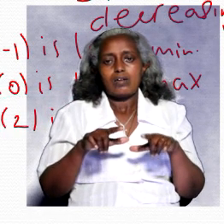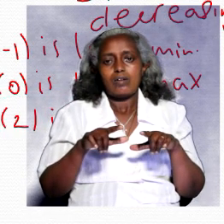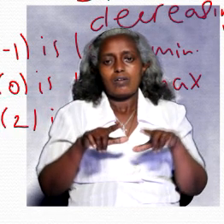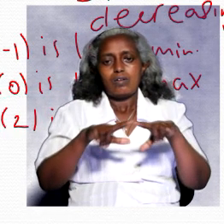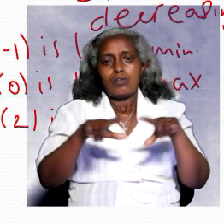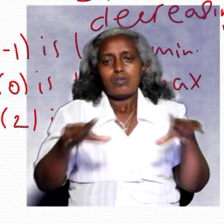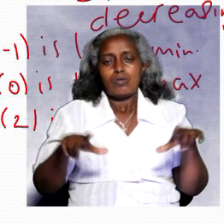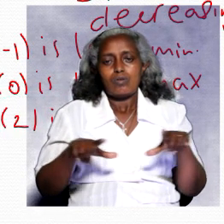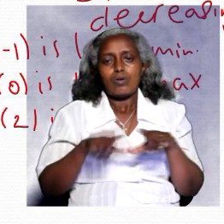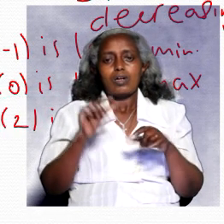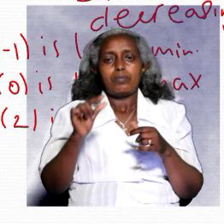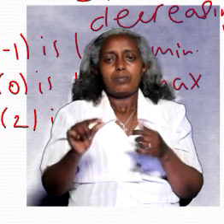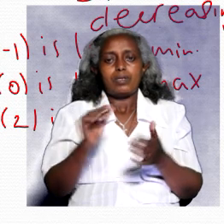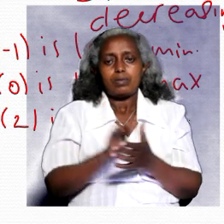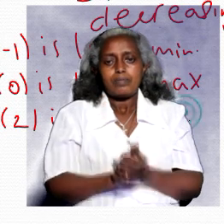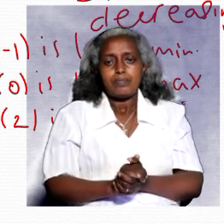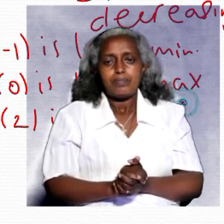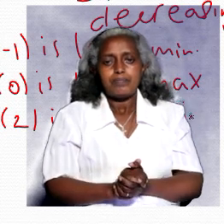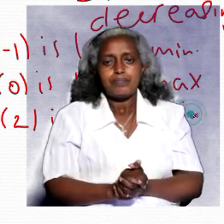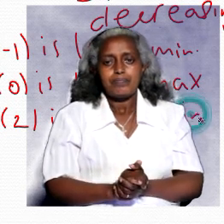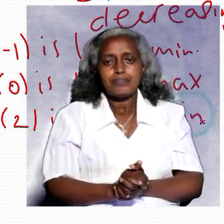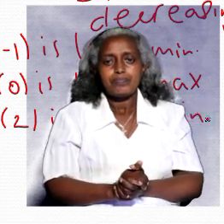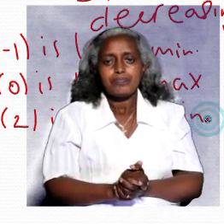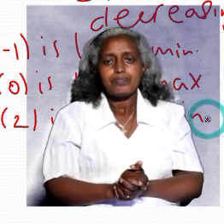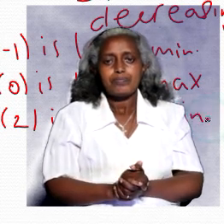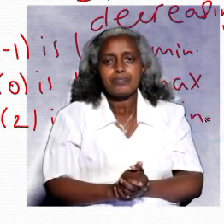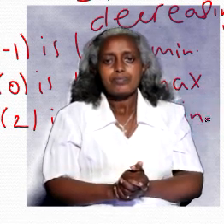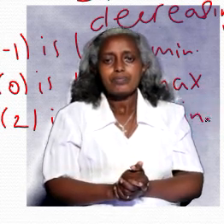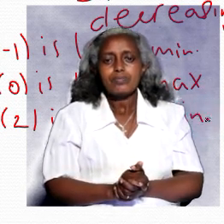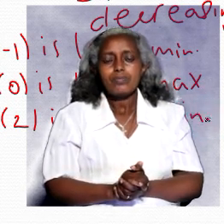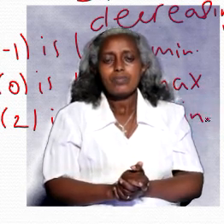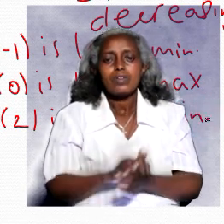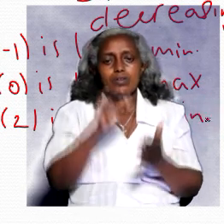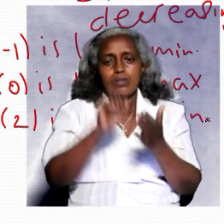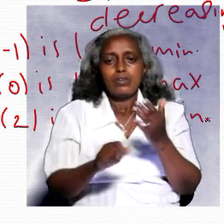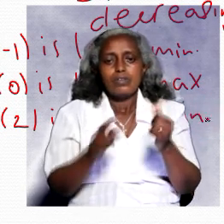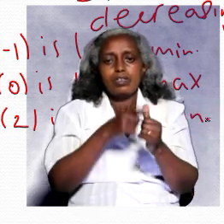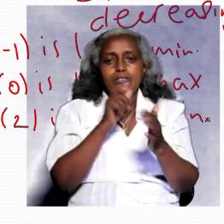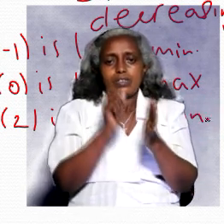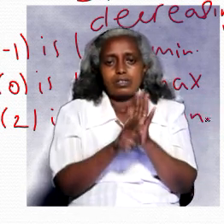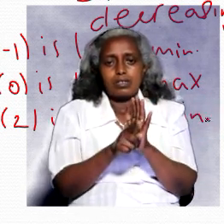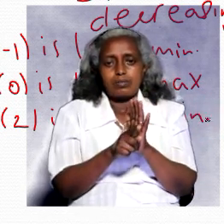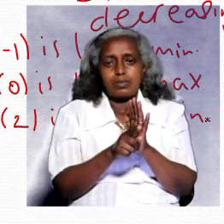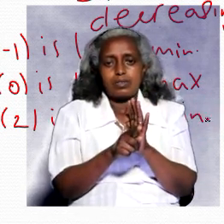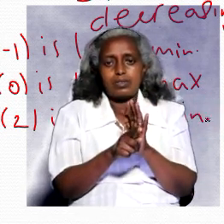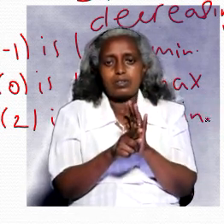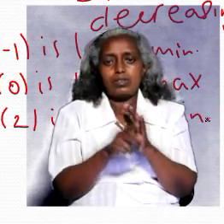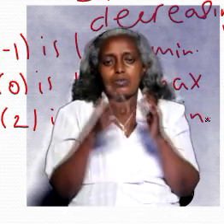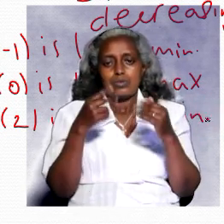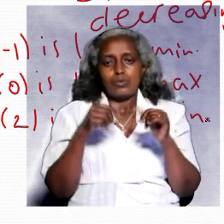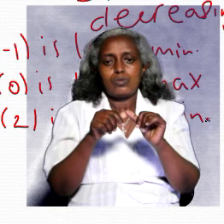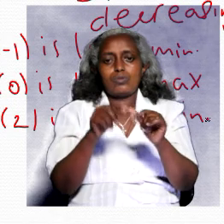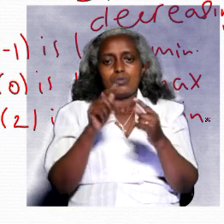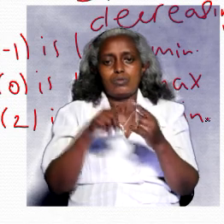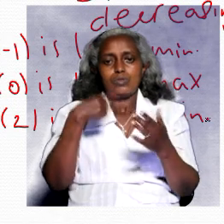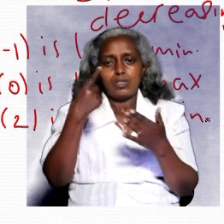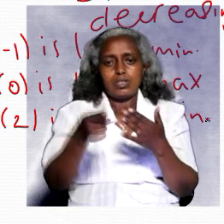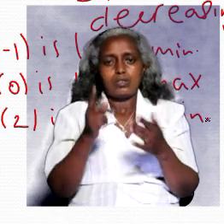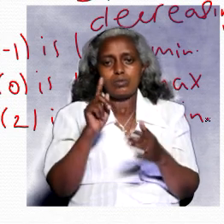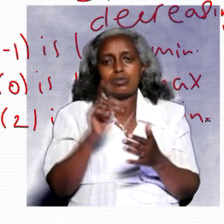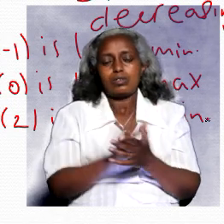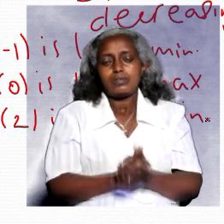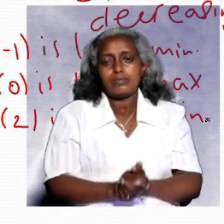local minimum. So this is the first example. We'll continue to the next